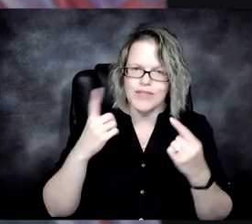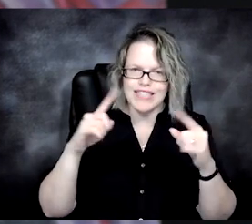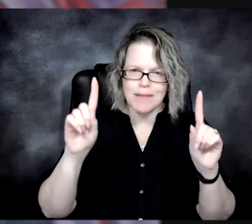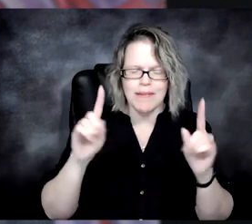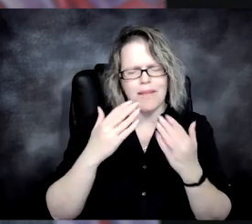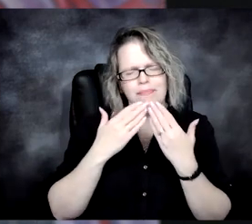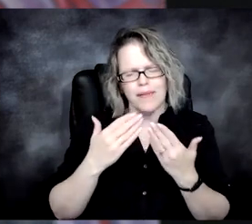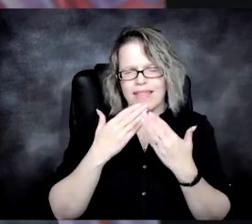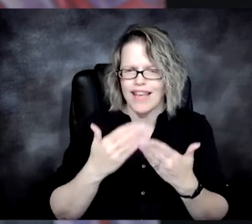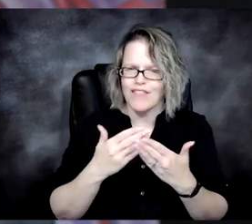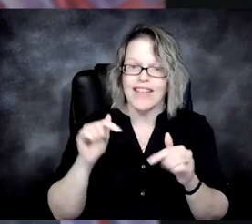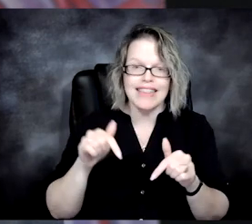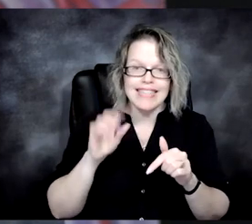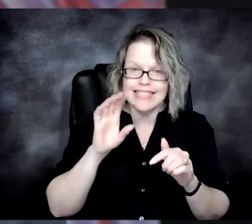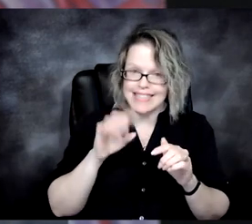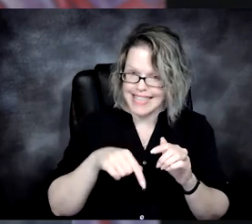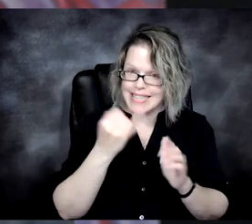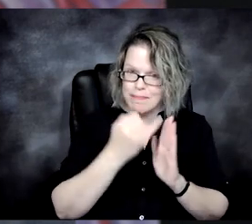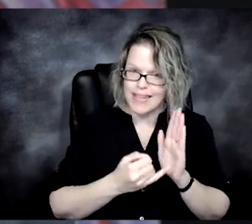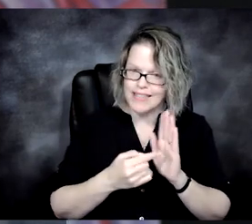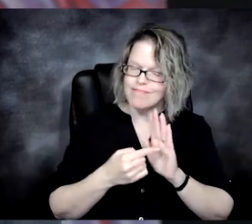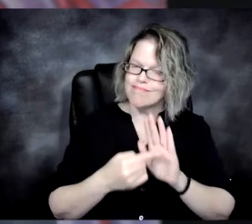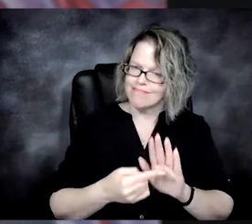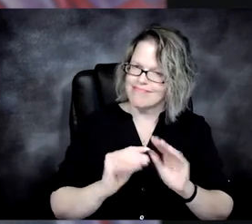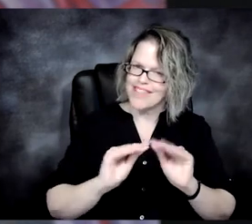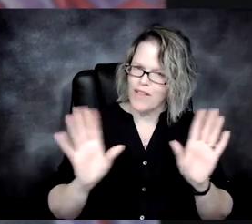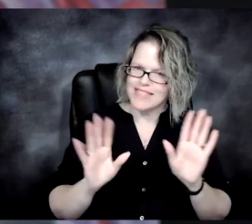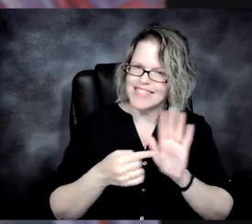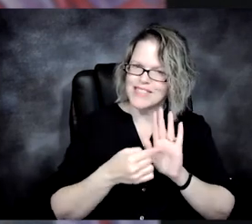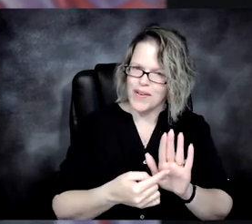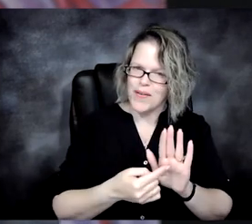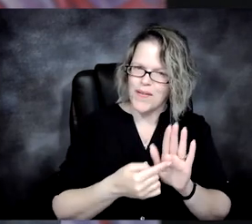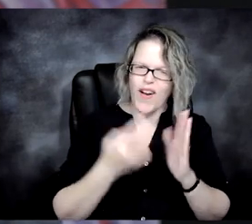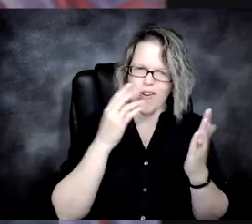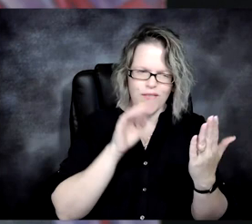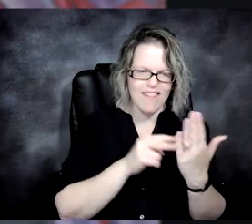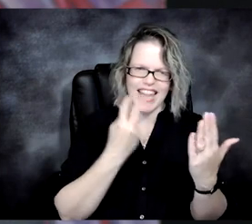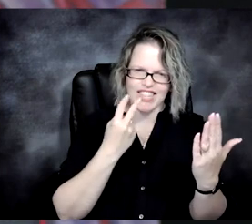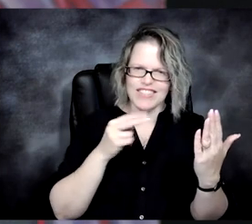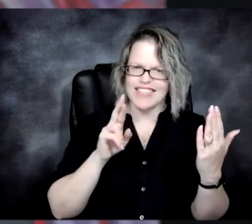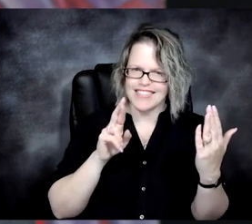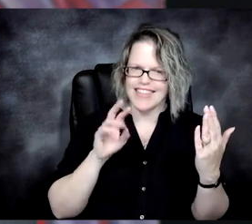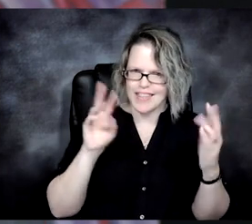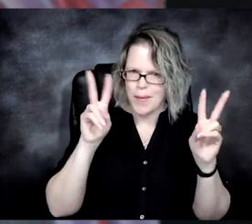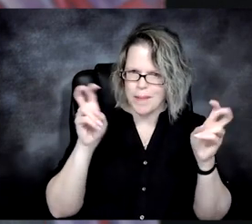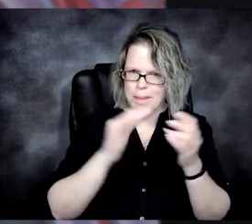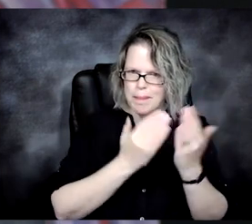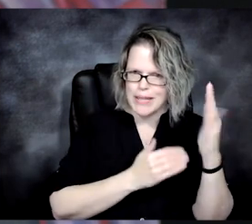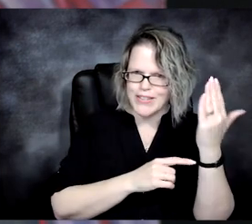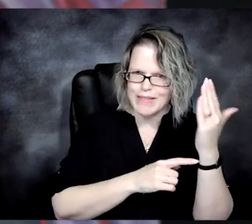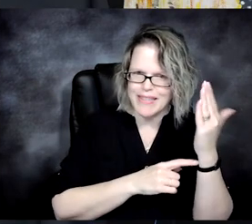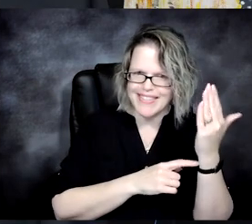And this piece just absolutely stood out for me because it was a reflection. Again, our theme is mirrors. It was a reflection of what we get to do